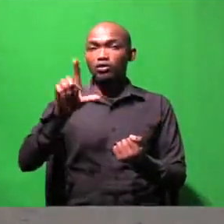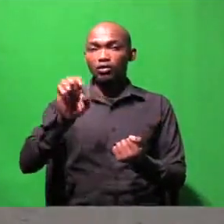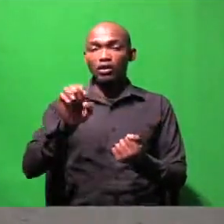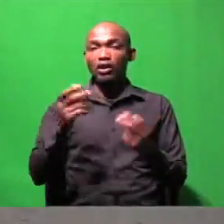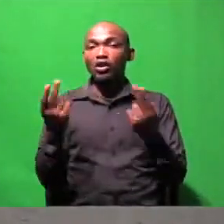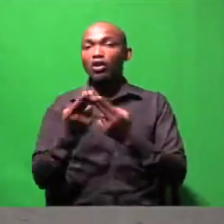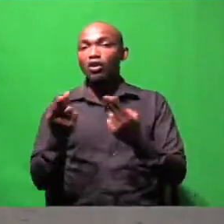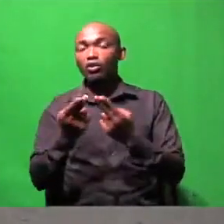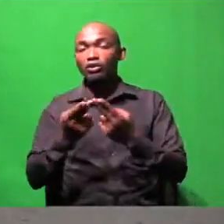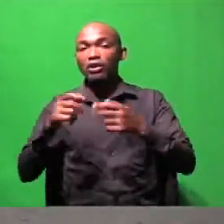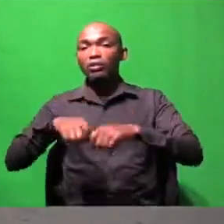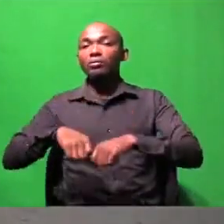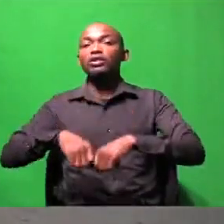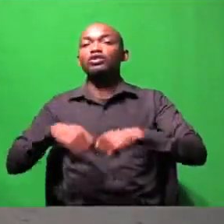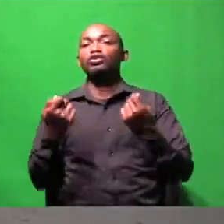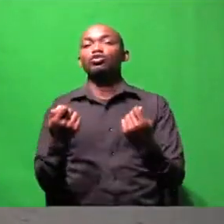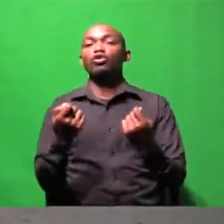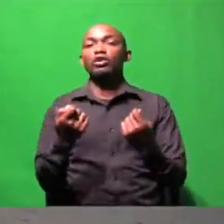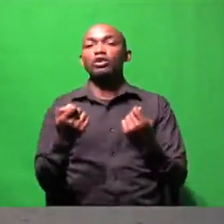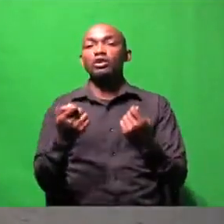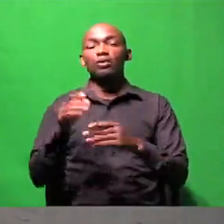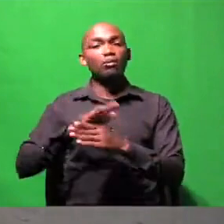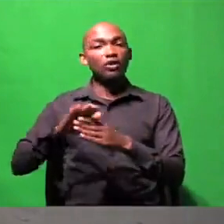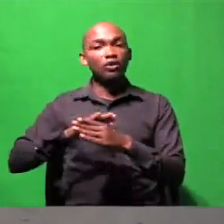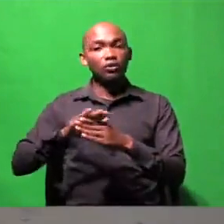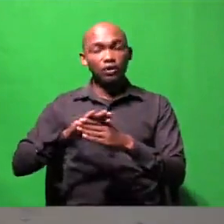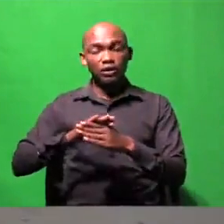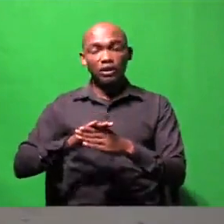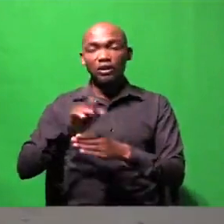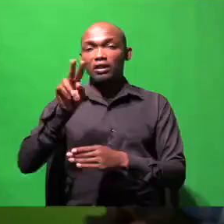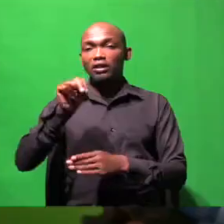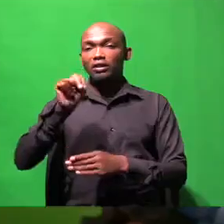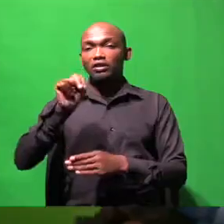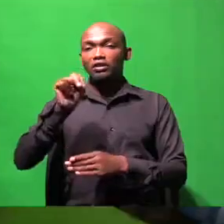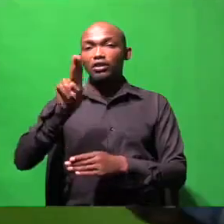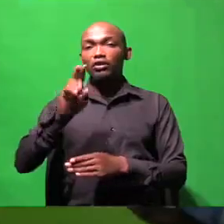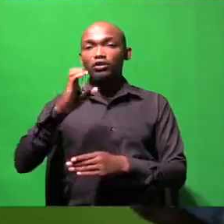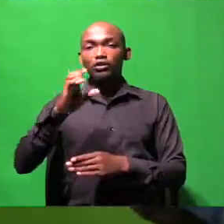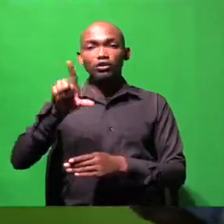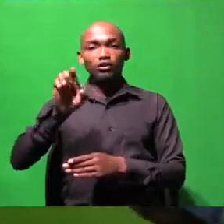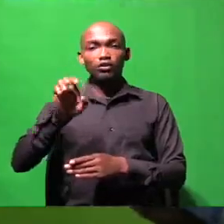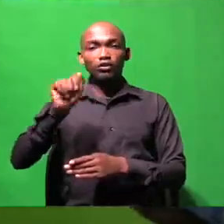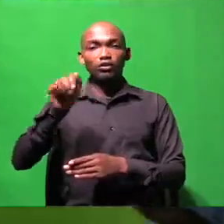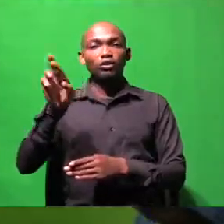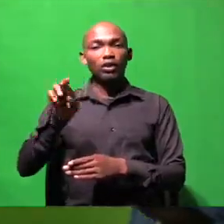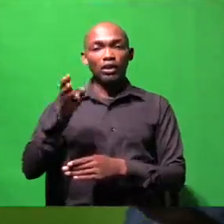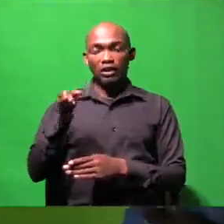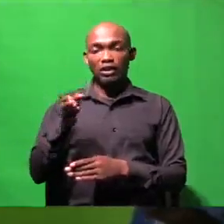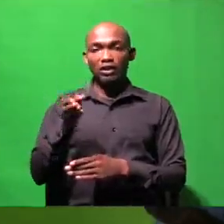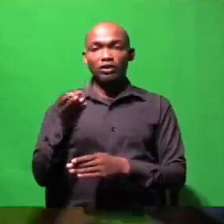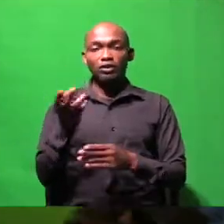also can be destroyed by nuclear fission. So it means that this is becoming